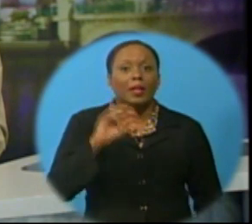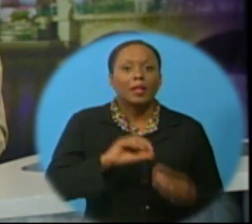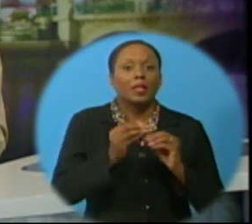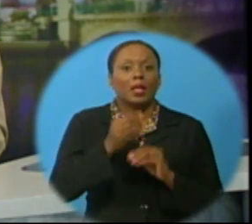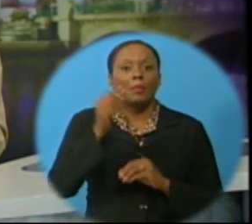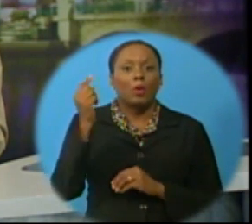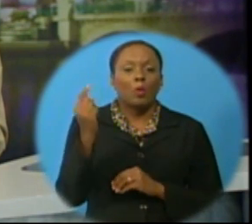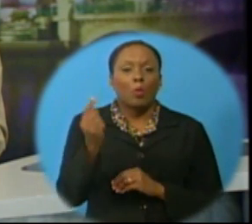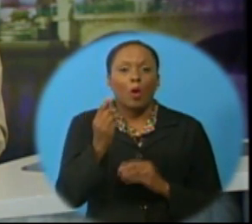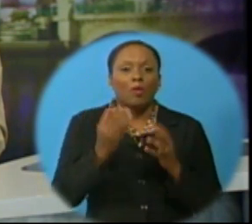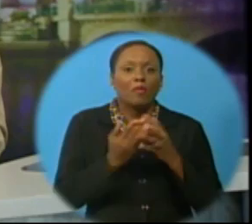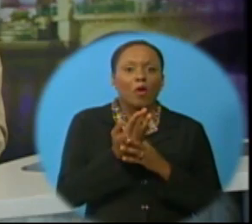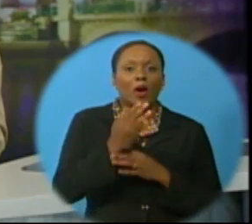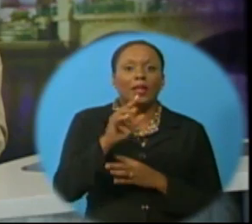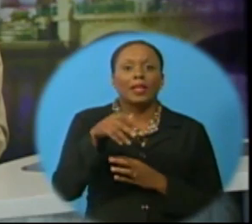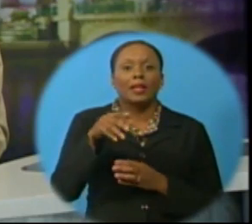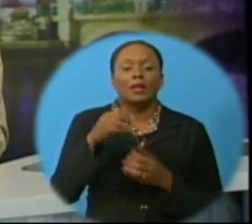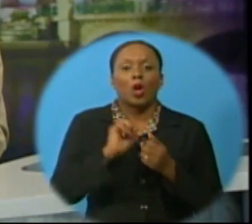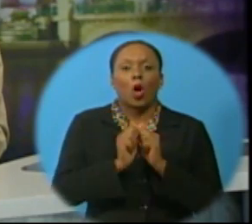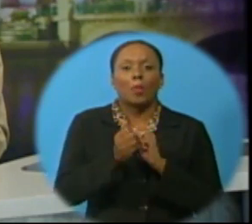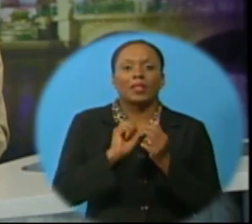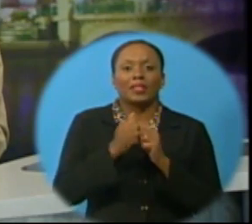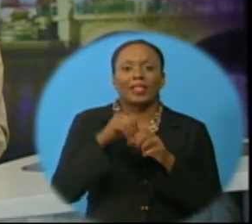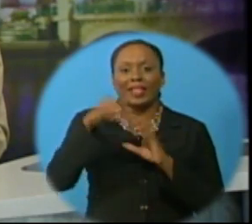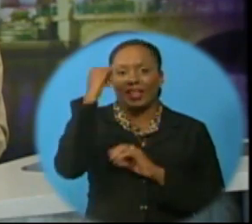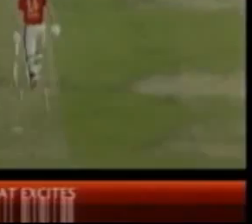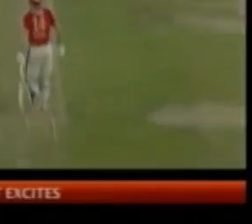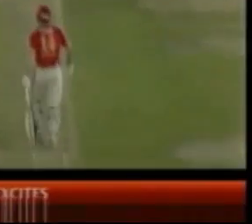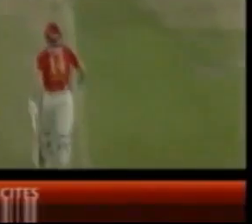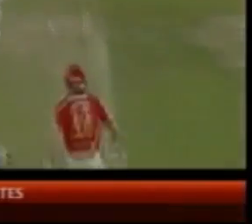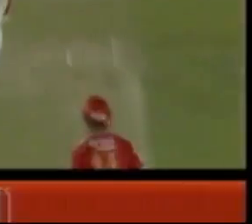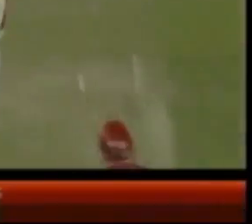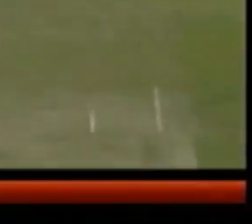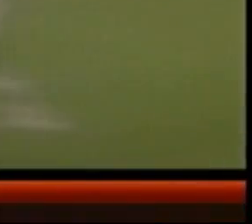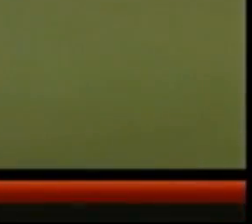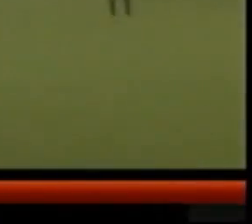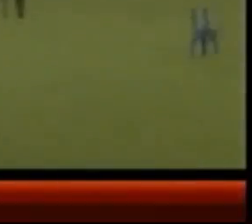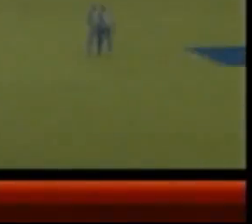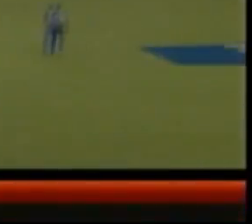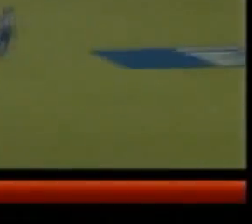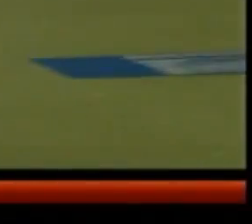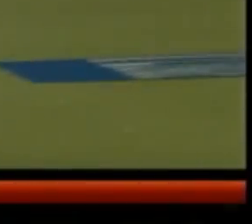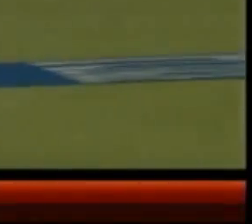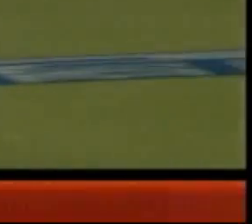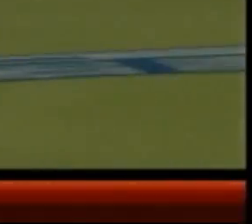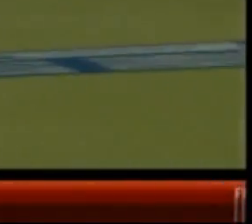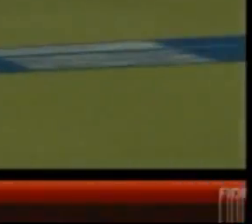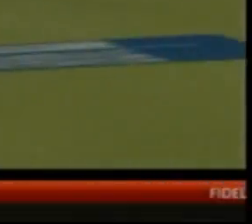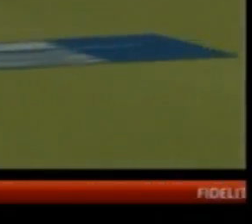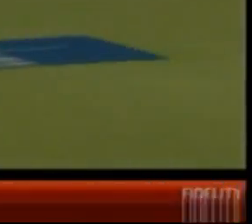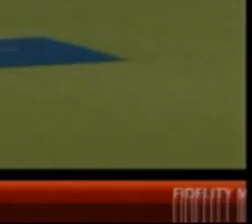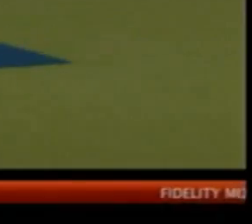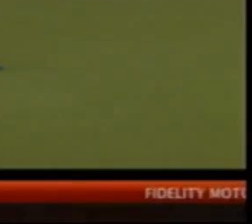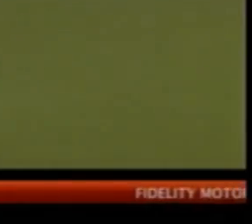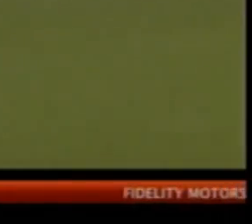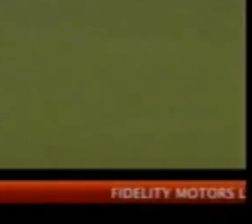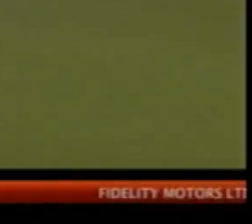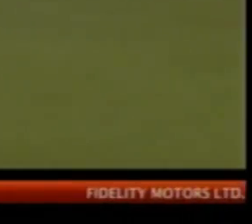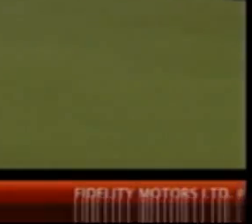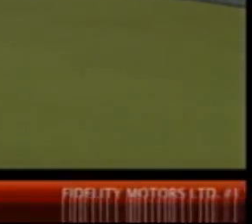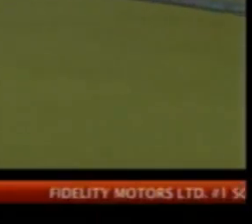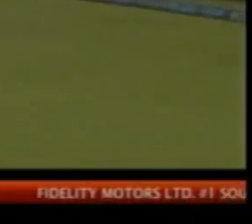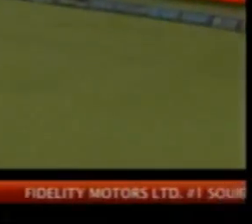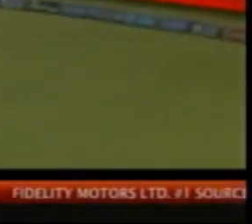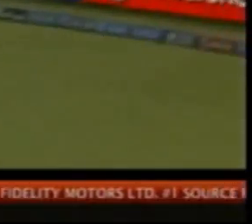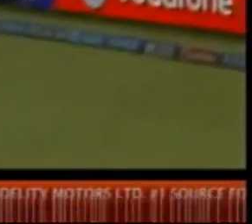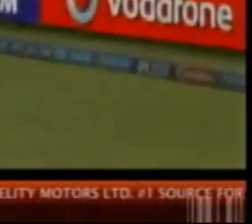into the playoffs of the Indian Premier League. Today, Punjab defeated the Rajasthan Royals by 16 runs to move to an unassailable